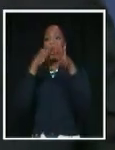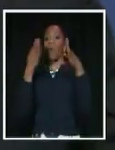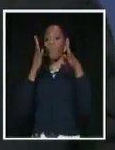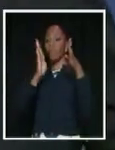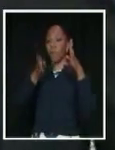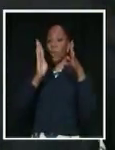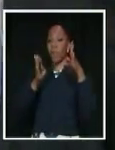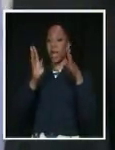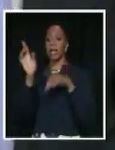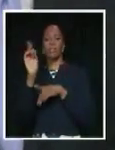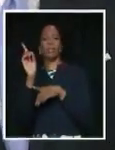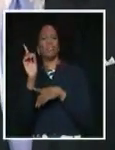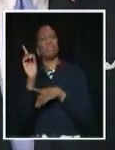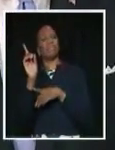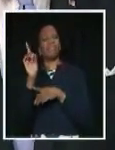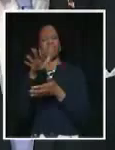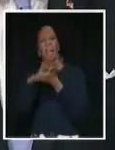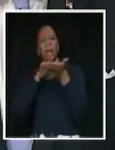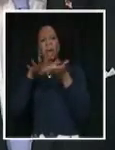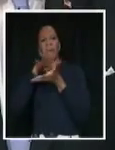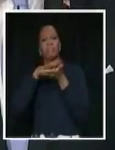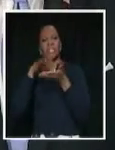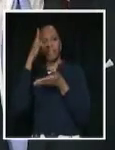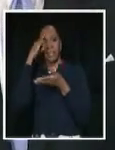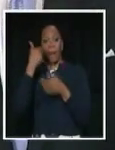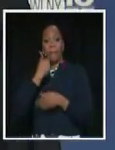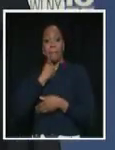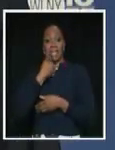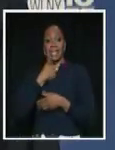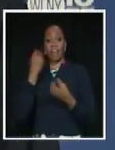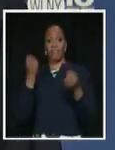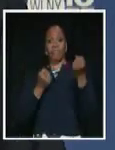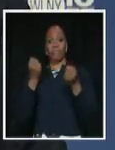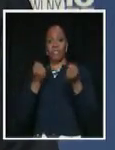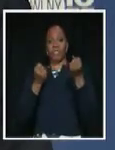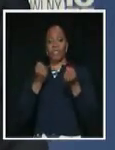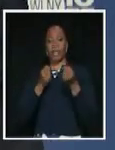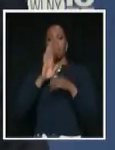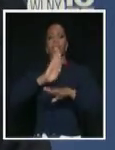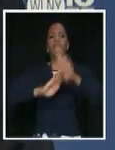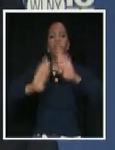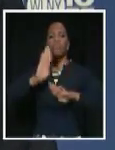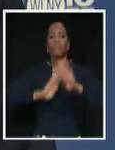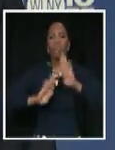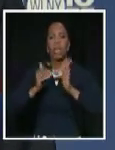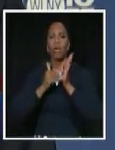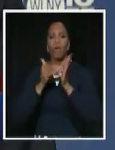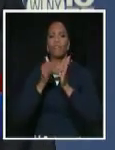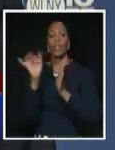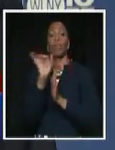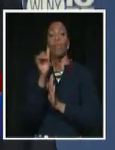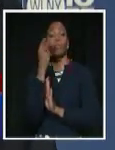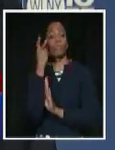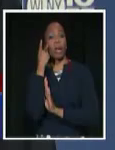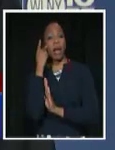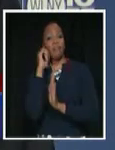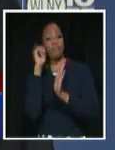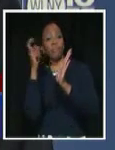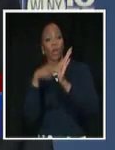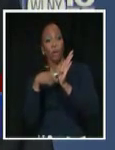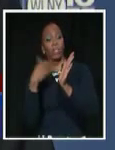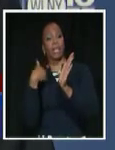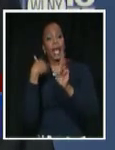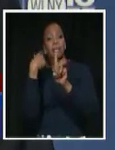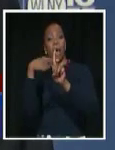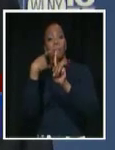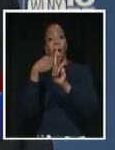mixed feelings on this issue. I'm a motorist myself, and I was often frustrated. And then I've also seen, on the other hand, that it does seem to have a positive